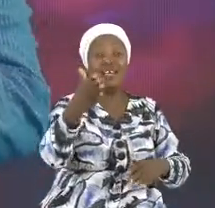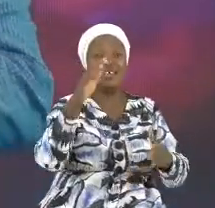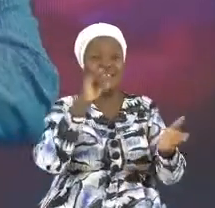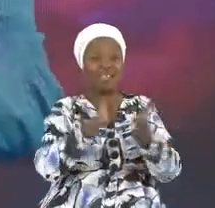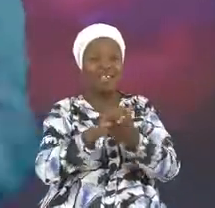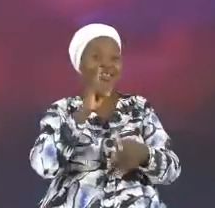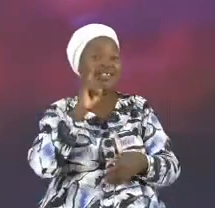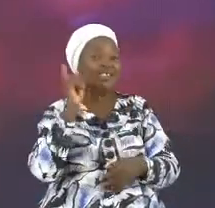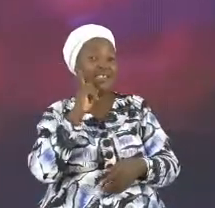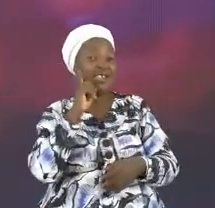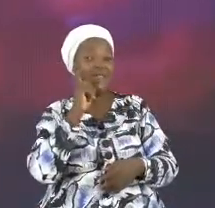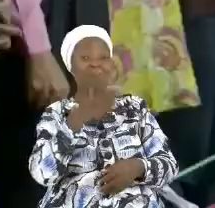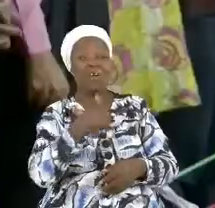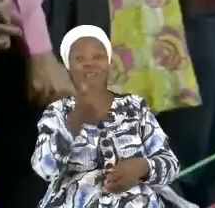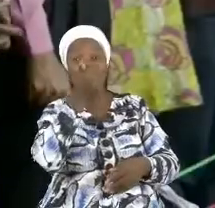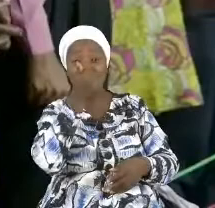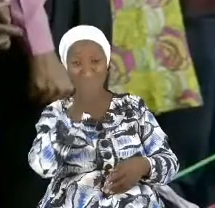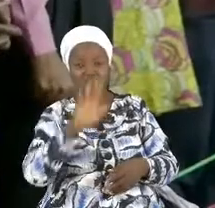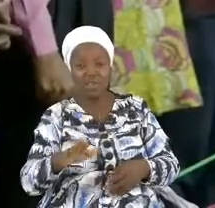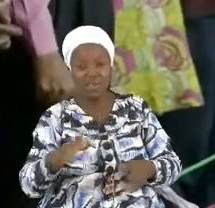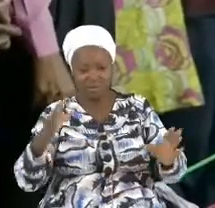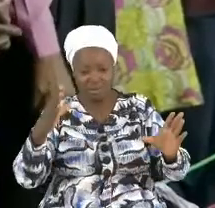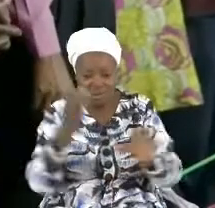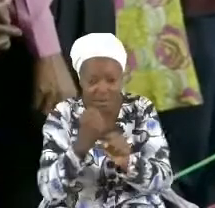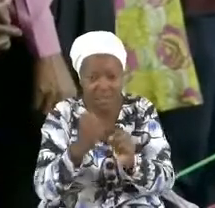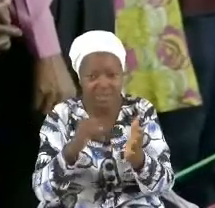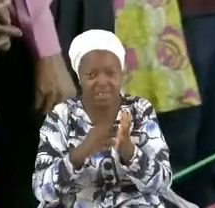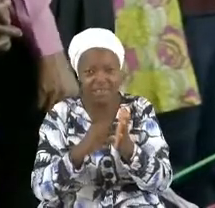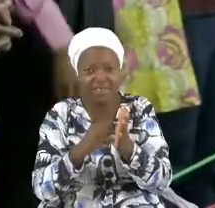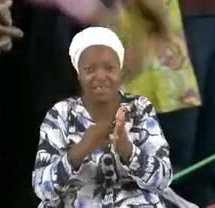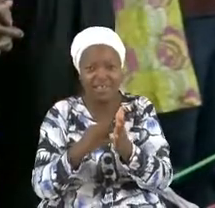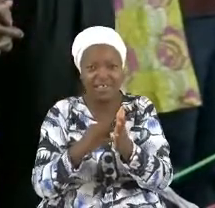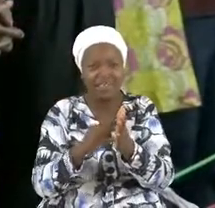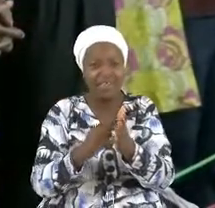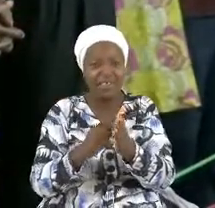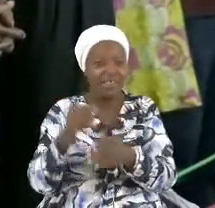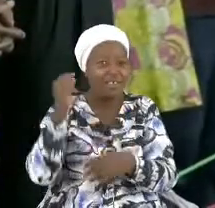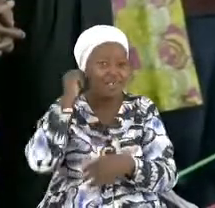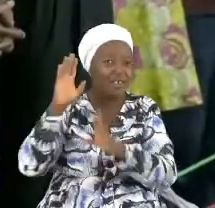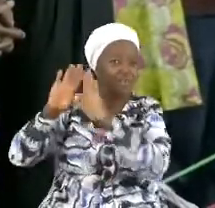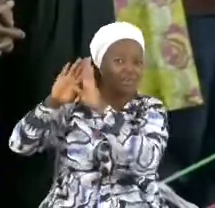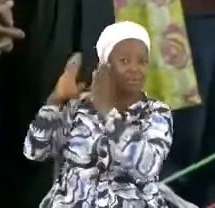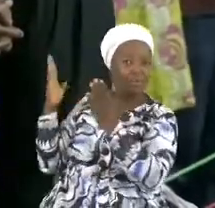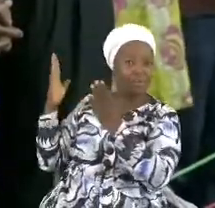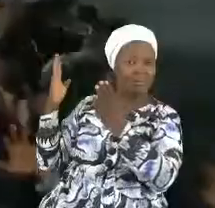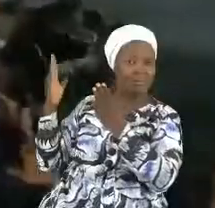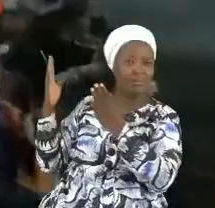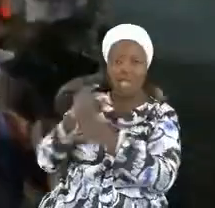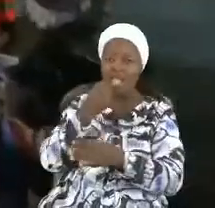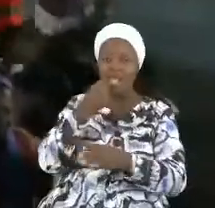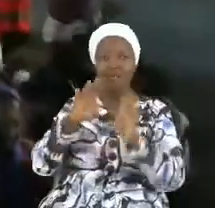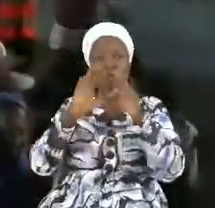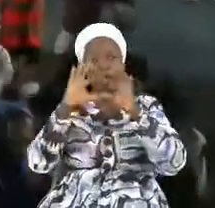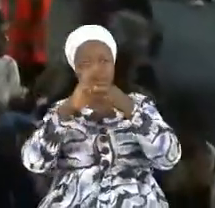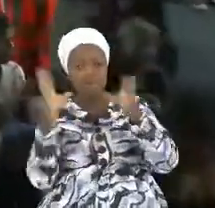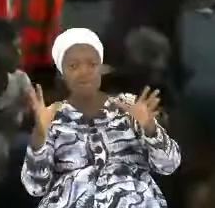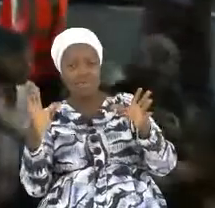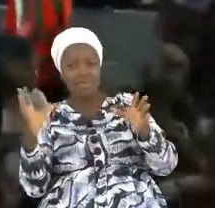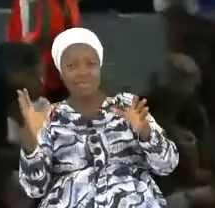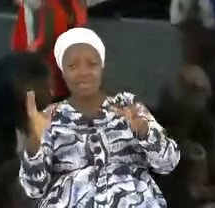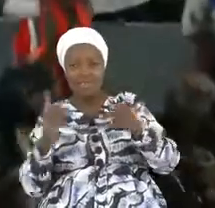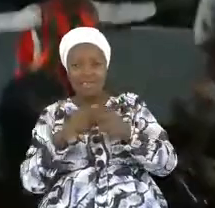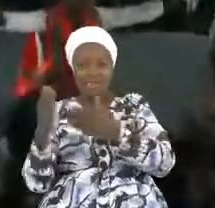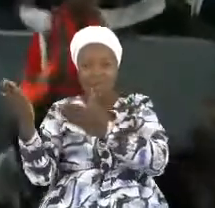child caught it. Ears open, tongue loosed, and they brought him